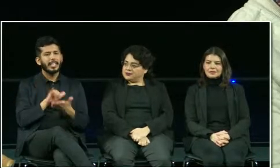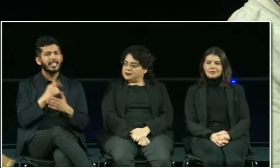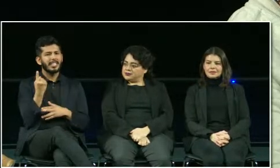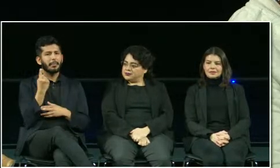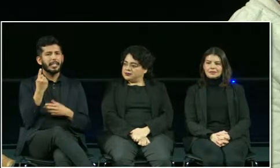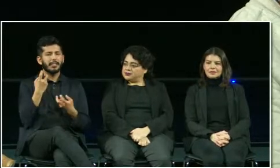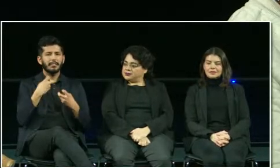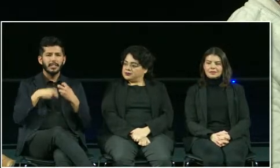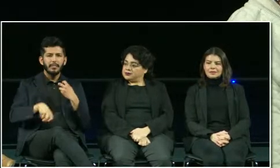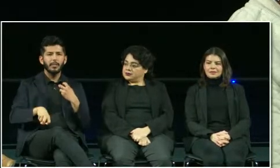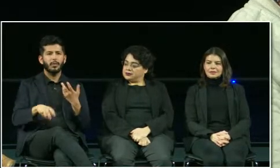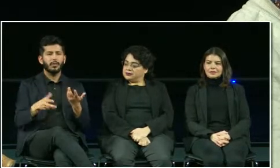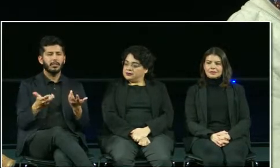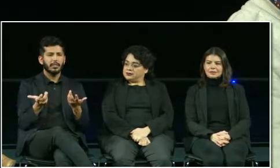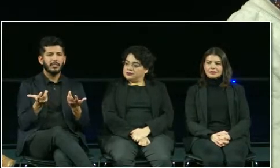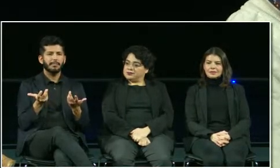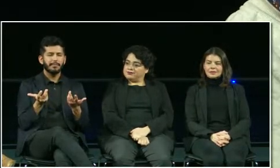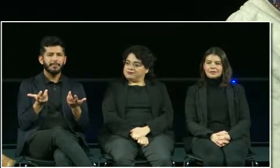difficult